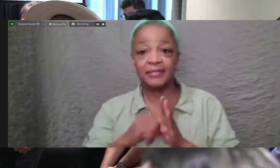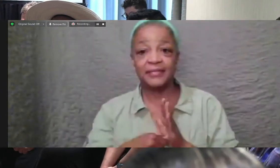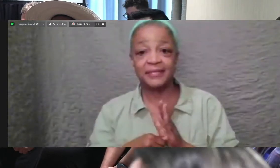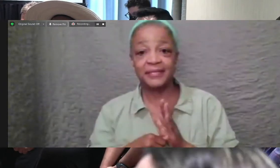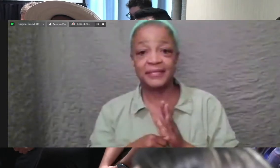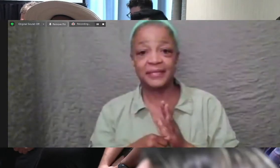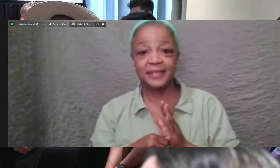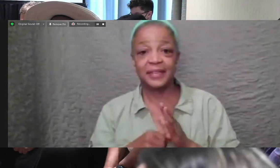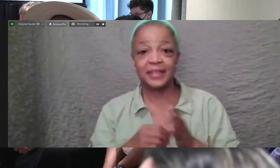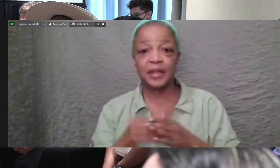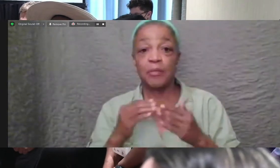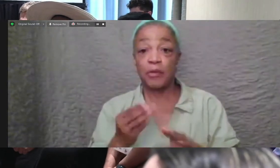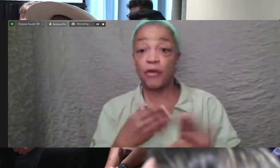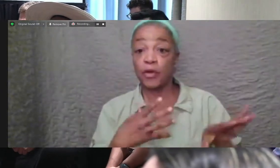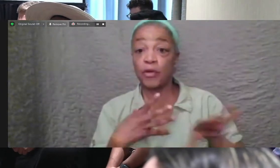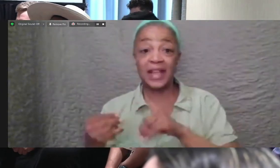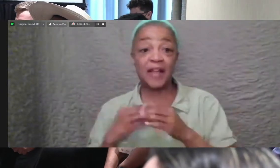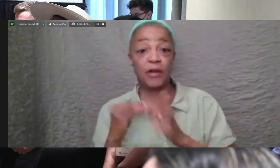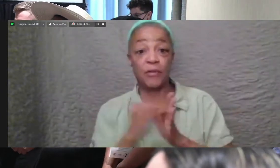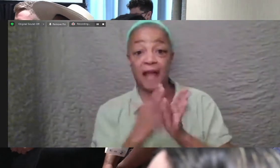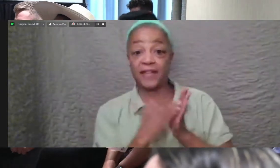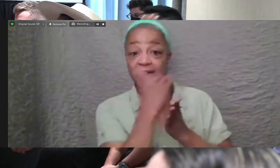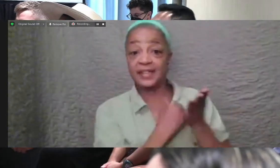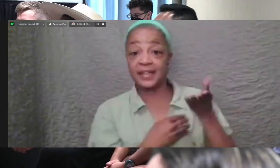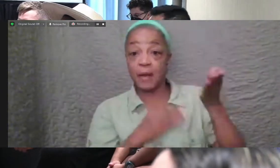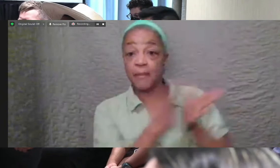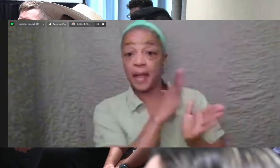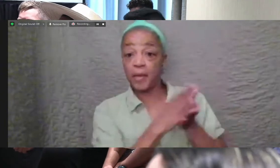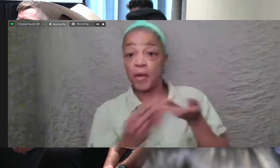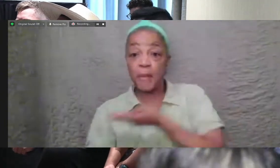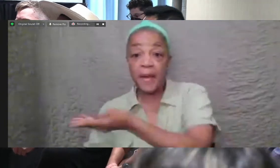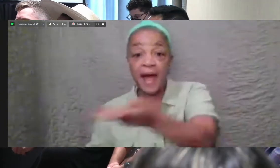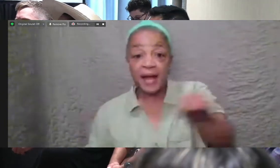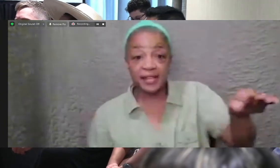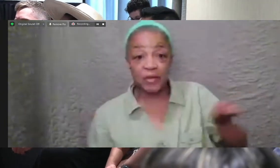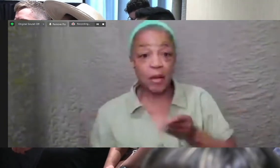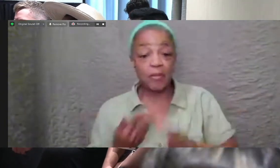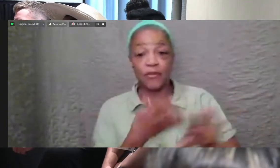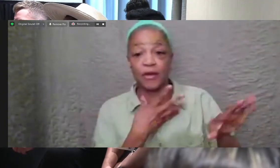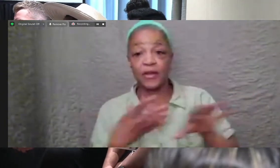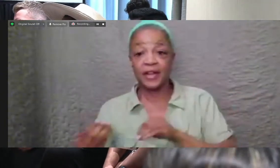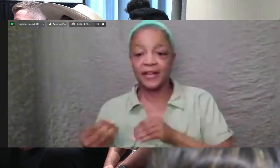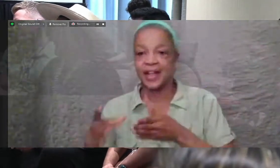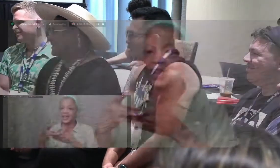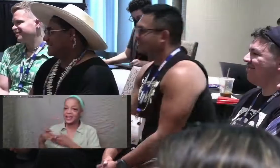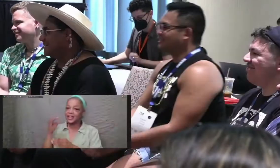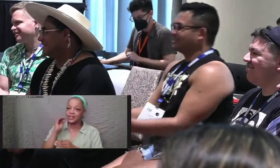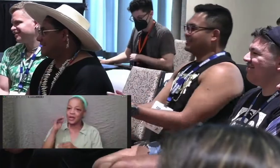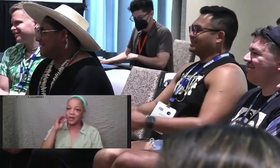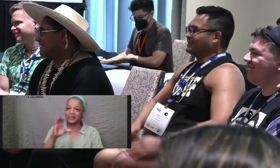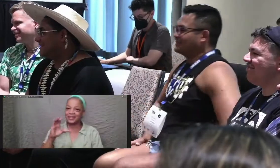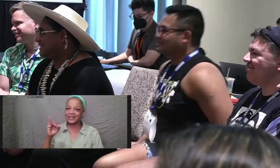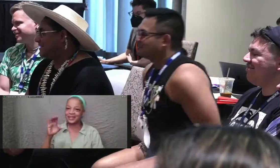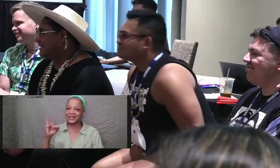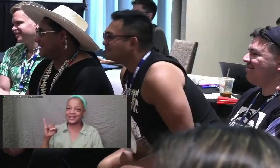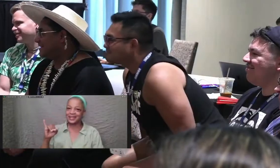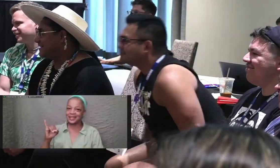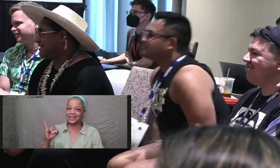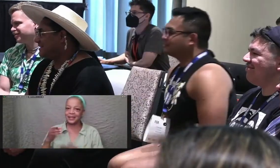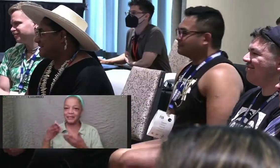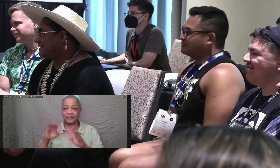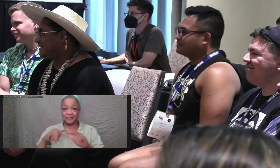this up before you go and pass it around, okay? Damn. Lead us home, Cece. I wanna let my